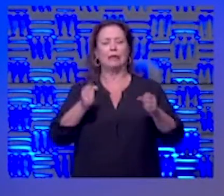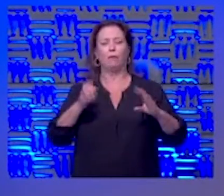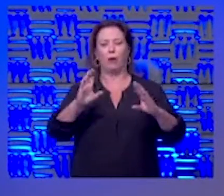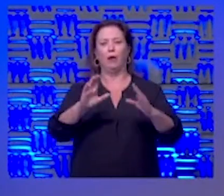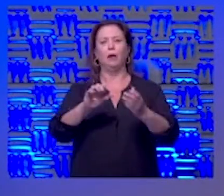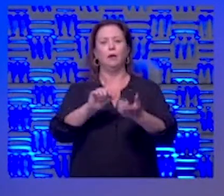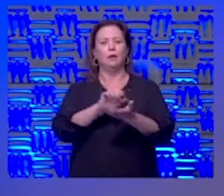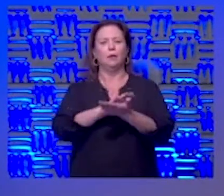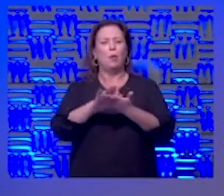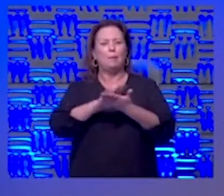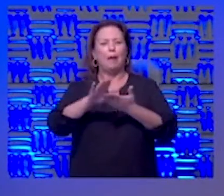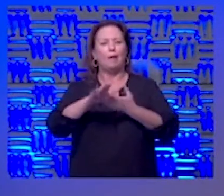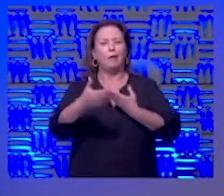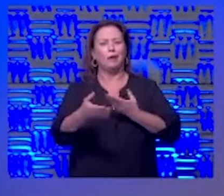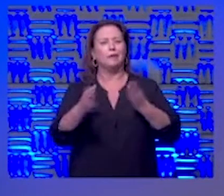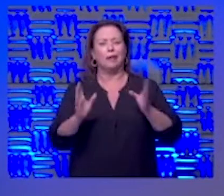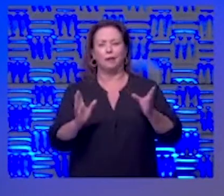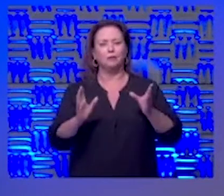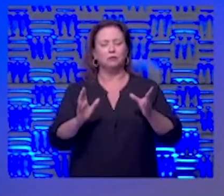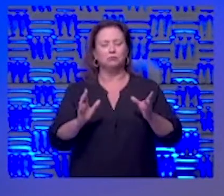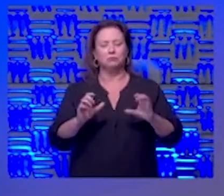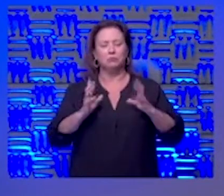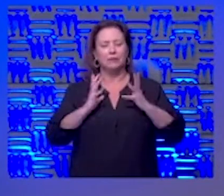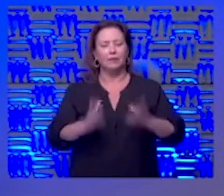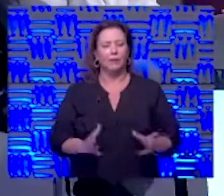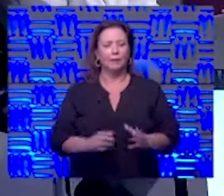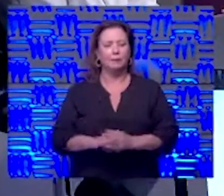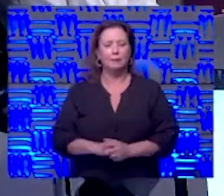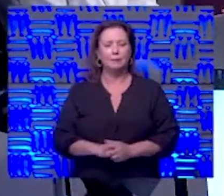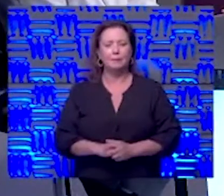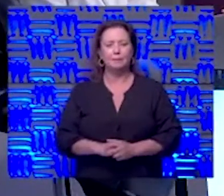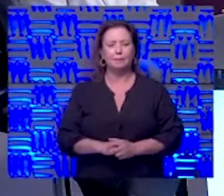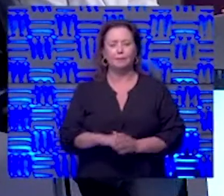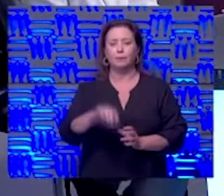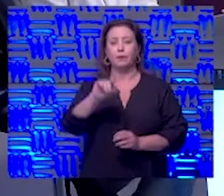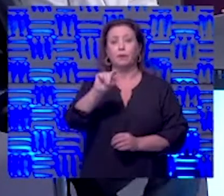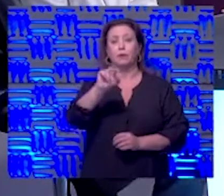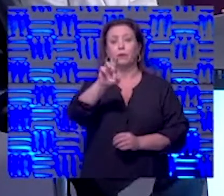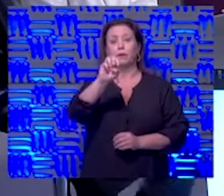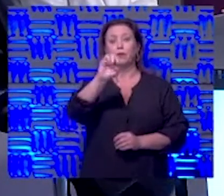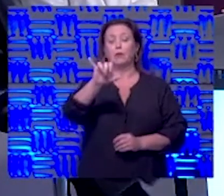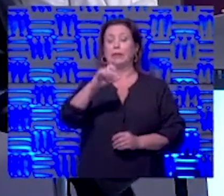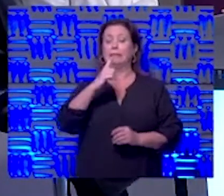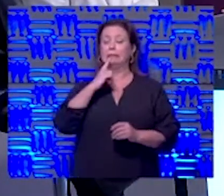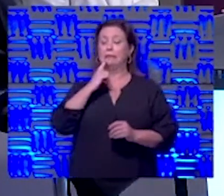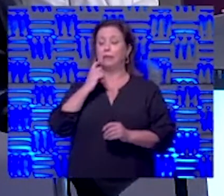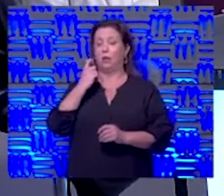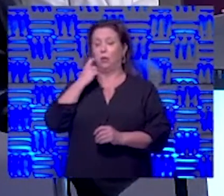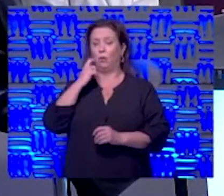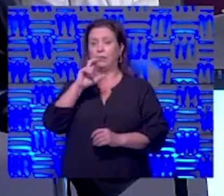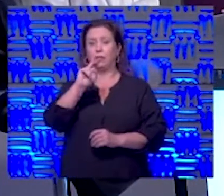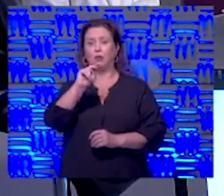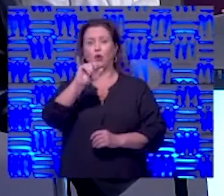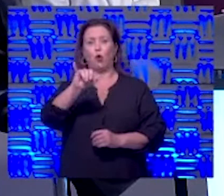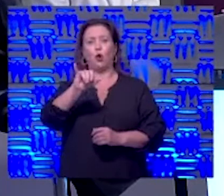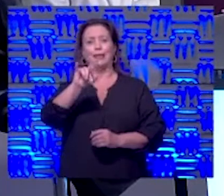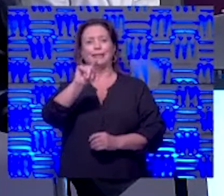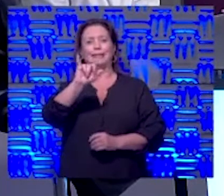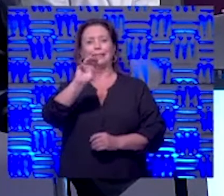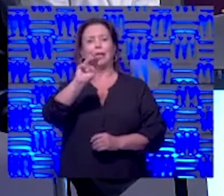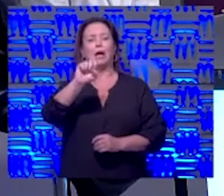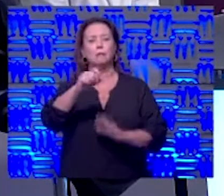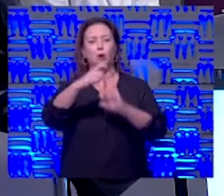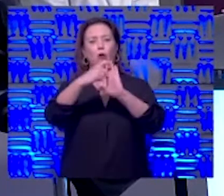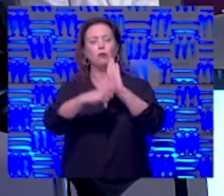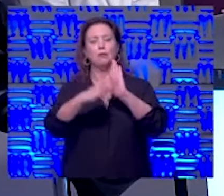down your containers, that's certainly a reasonable thing to do. Trey says, a recent New York Times article says that a